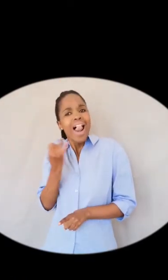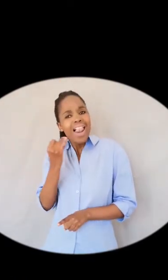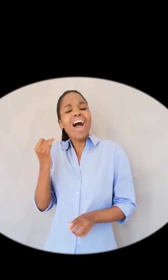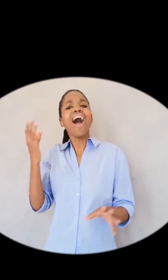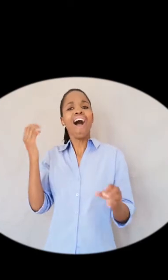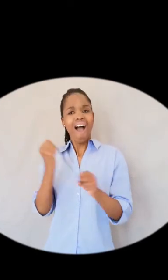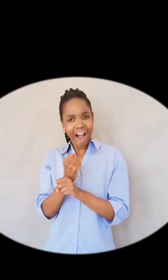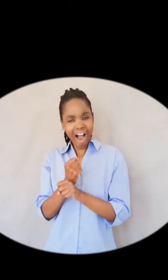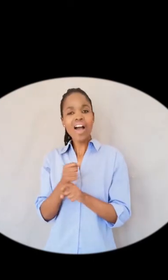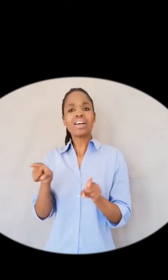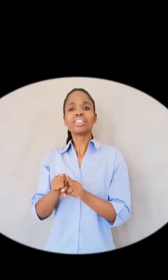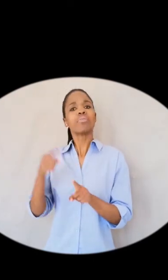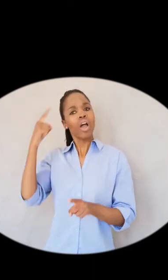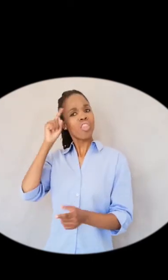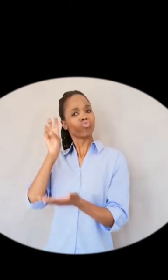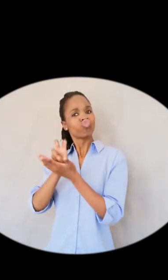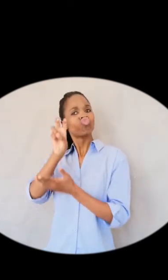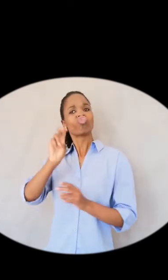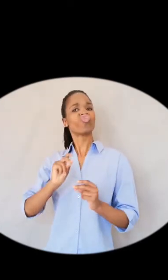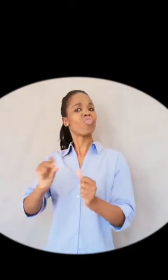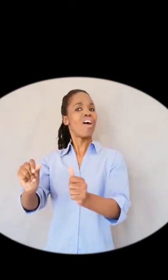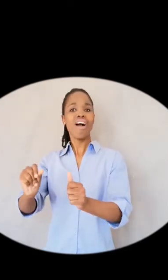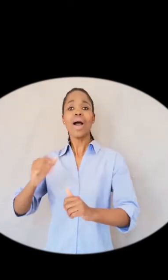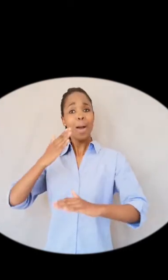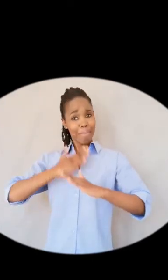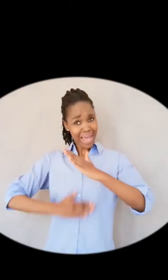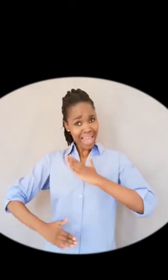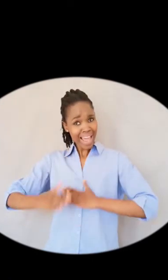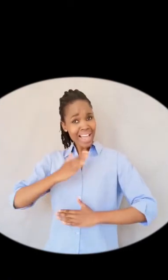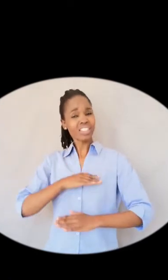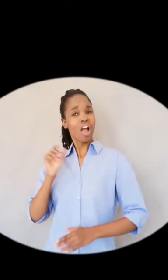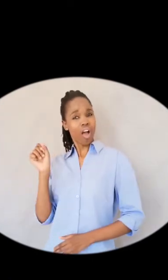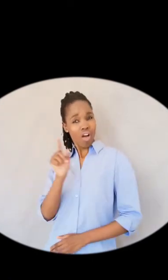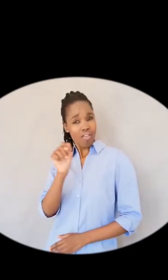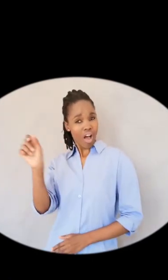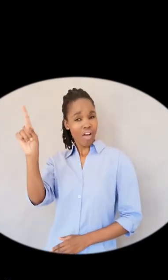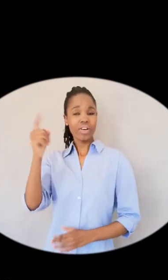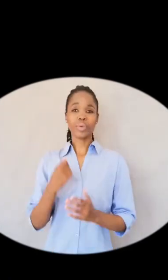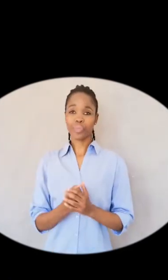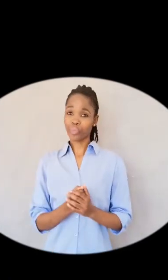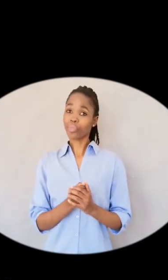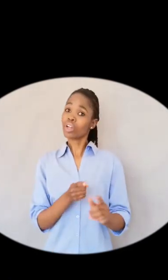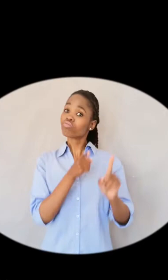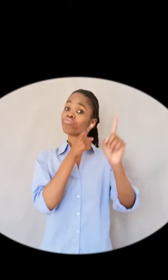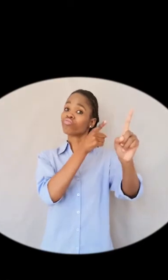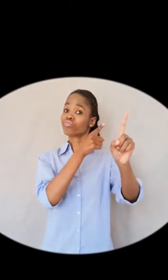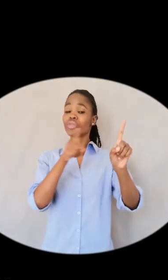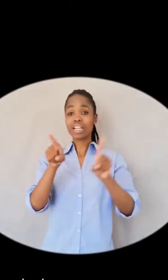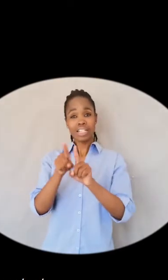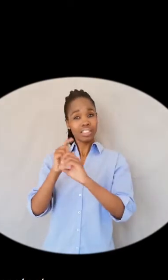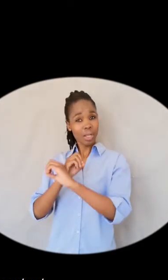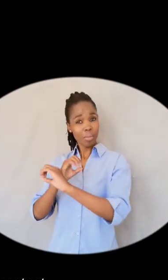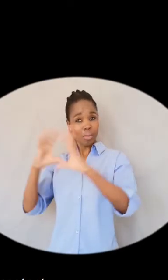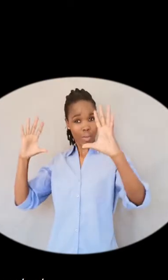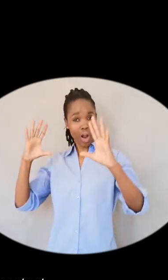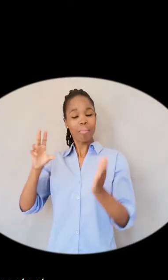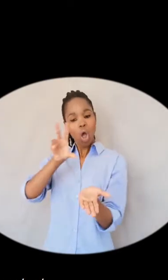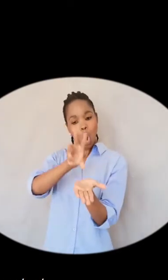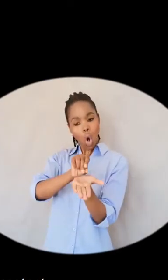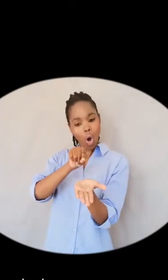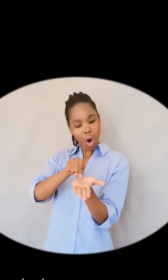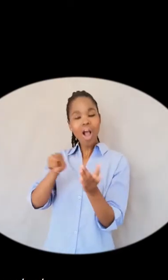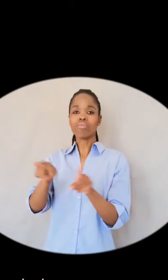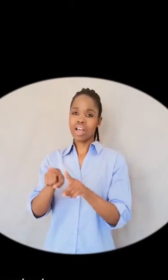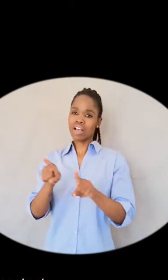the journey for what it really is, instead of the victory lap. So our mission and vision are very, very clear, create valuable